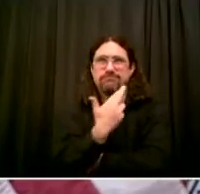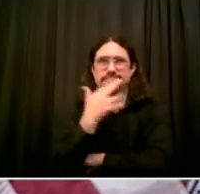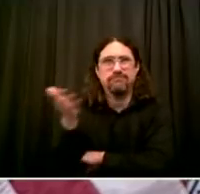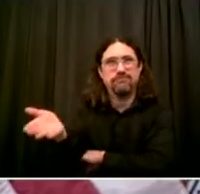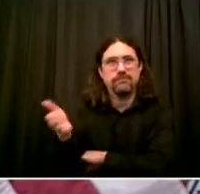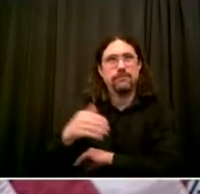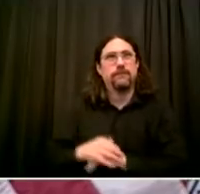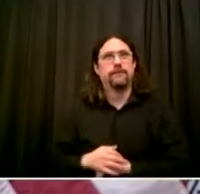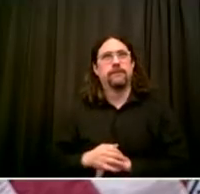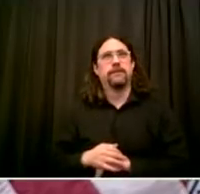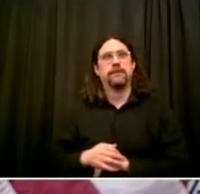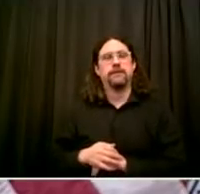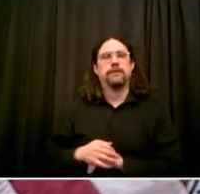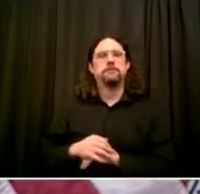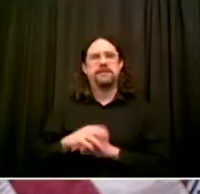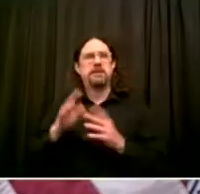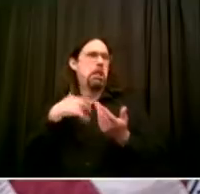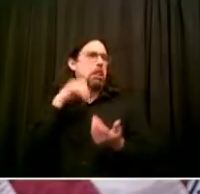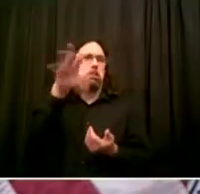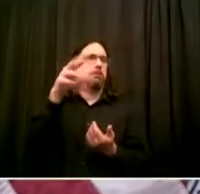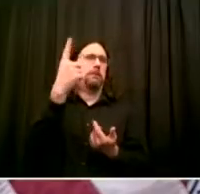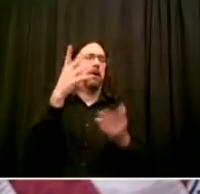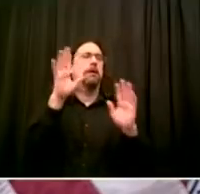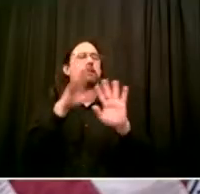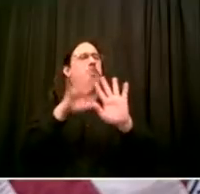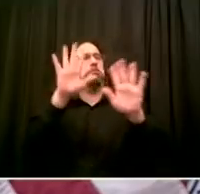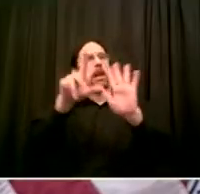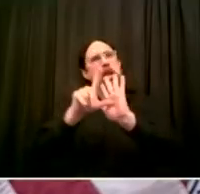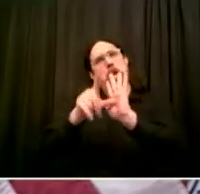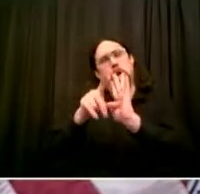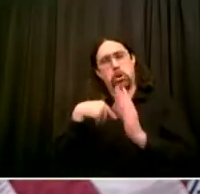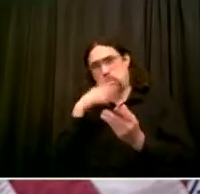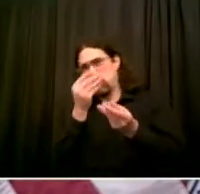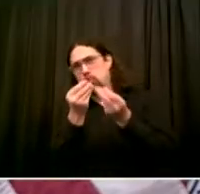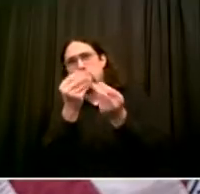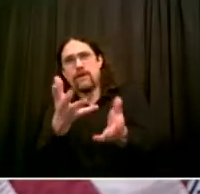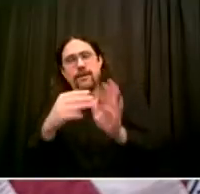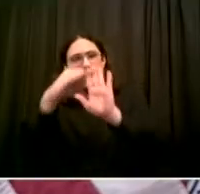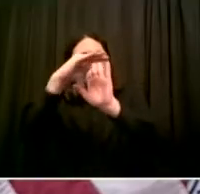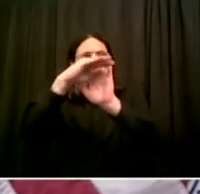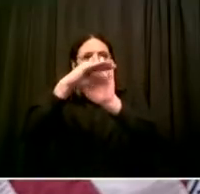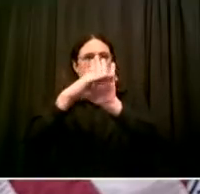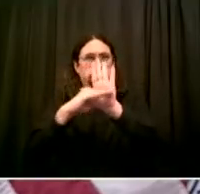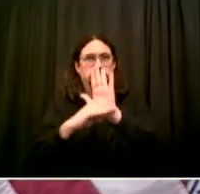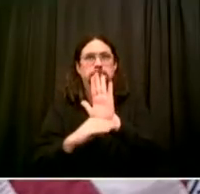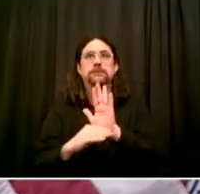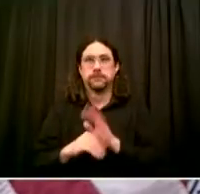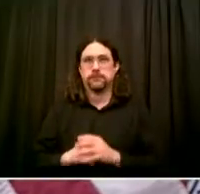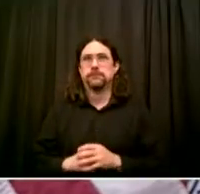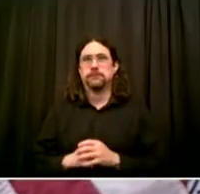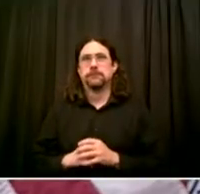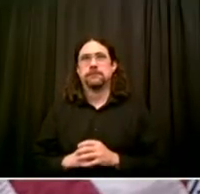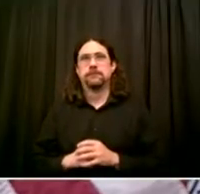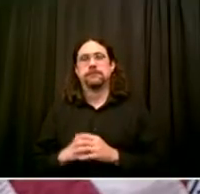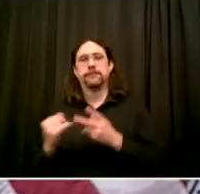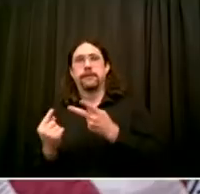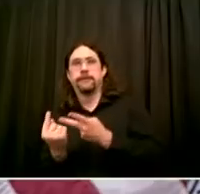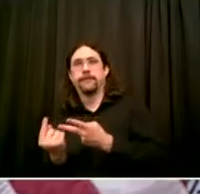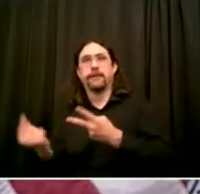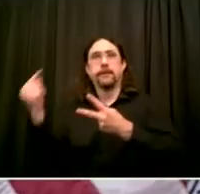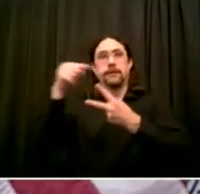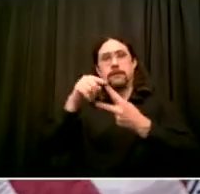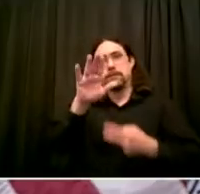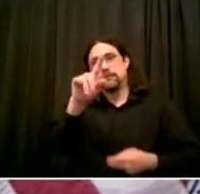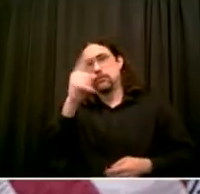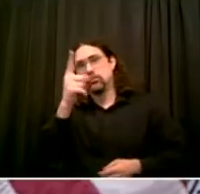right after. On the outdoor dining question, this is a really important question. I'm glad you raised it. We've been talking to a lot of folks in the restaurant and bar industry.